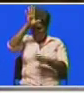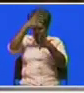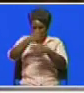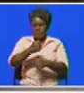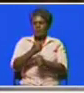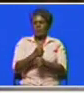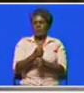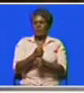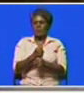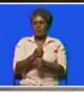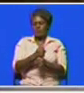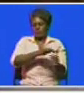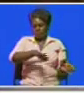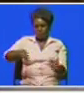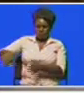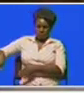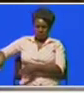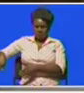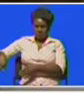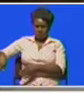Dubai wakae kando.